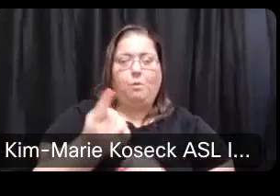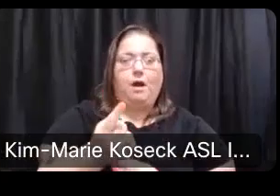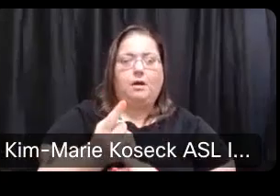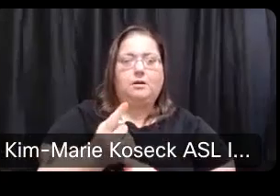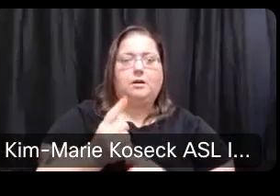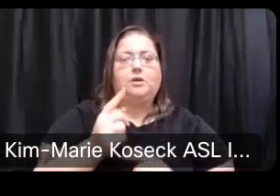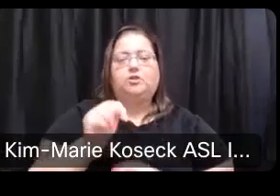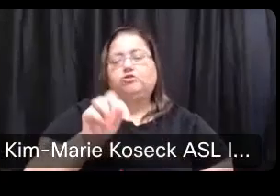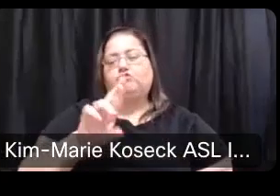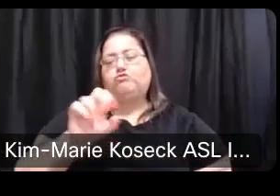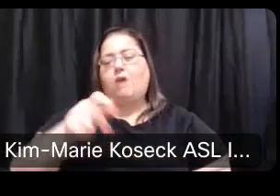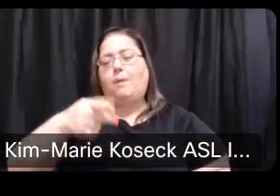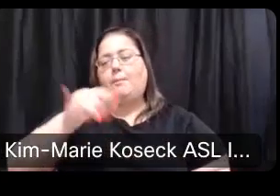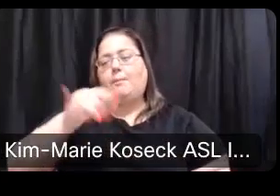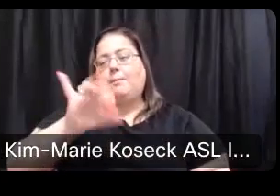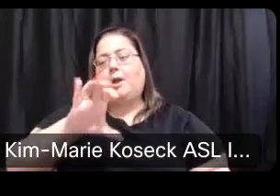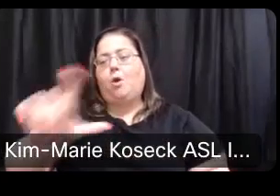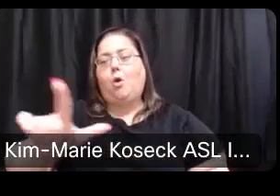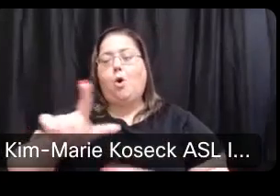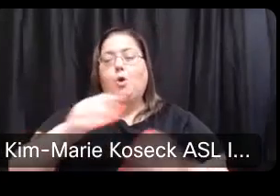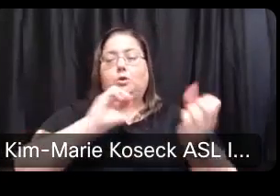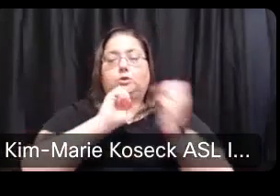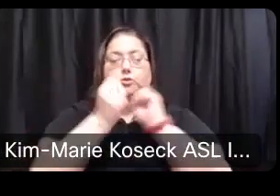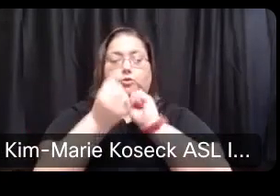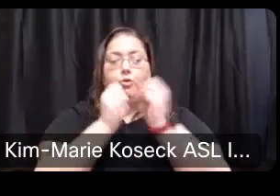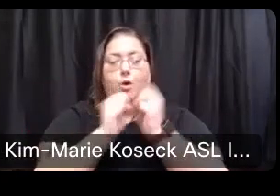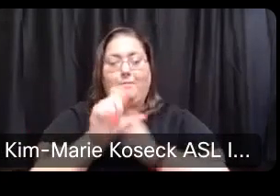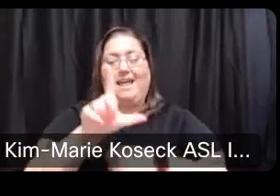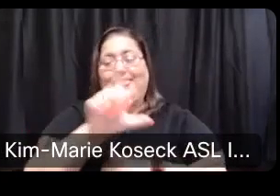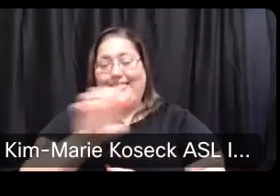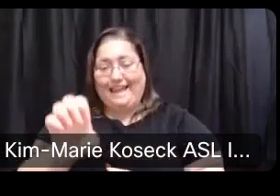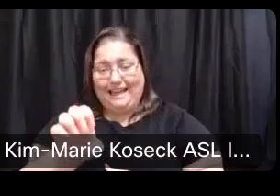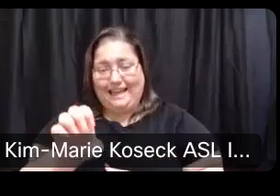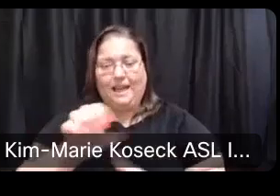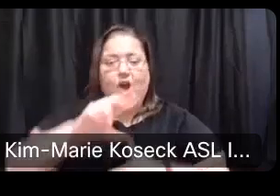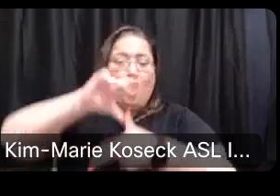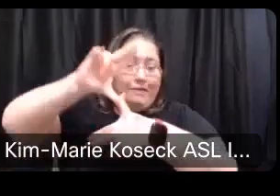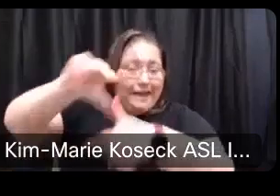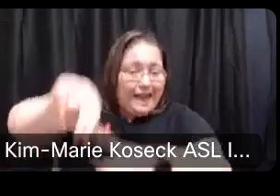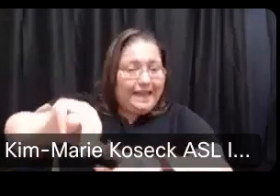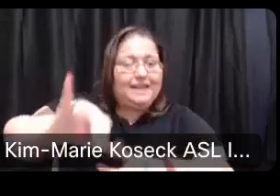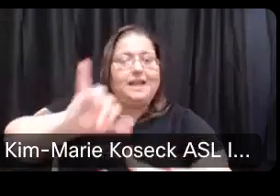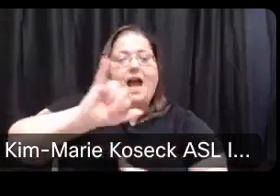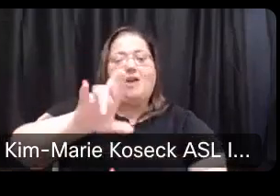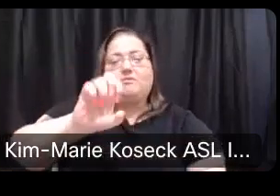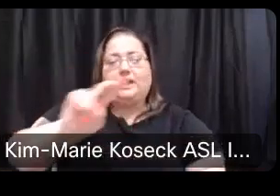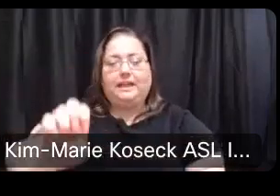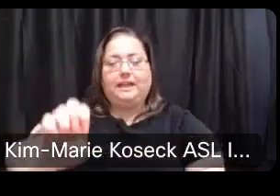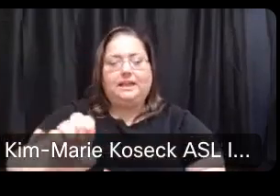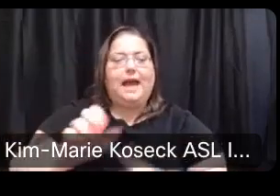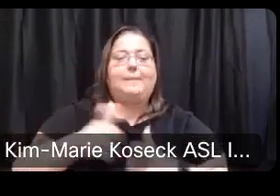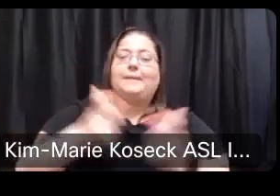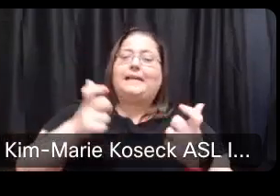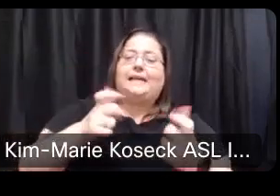Tropical Storm Lee, and another one was Hurricane Irene. They were, of course, followed by Superstorm Sandy